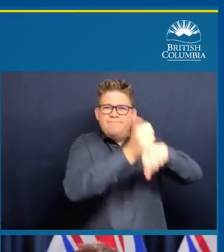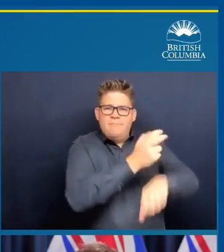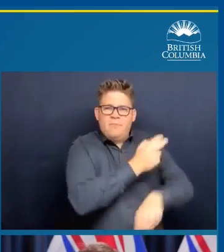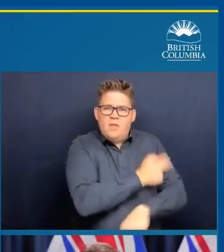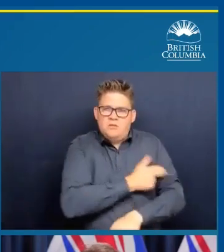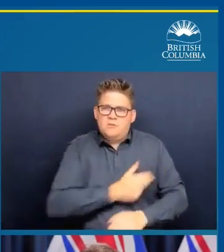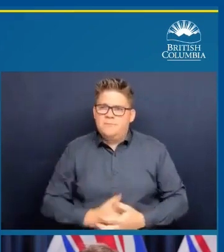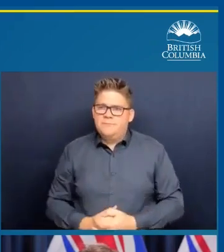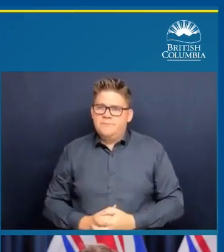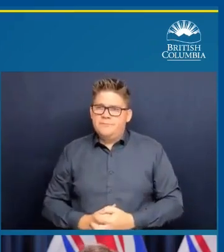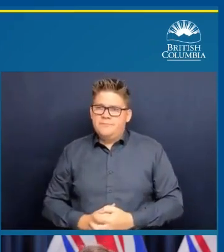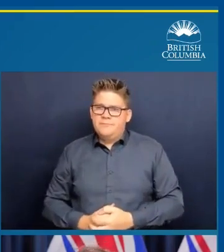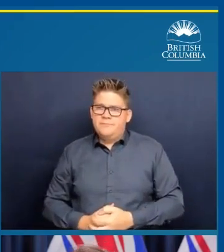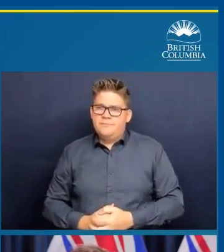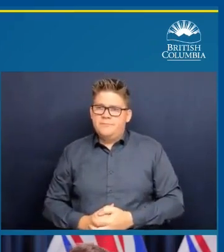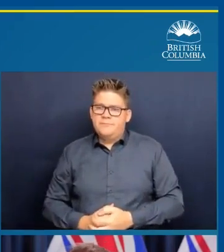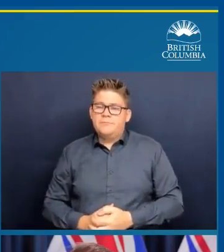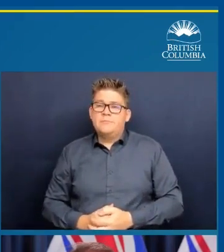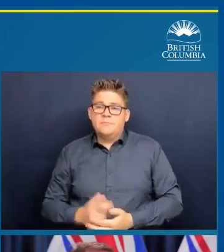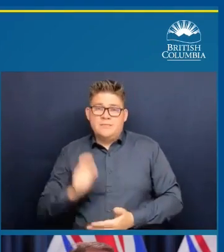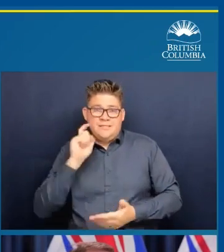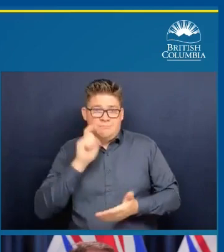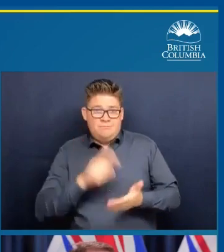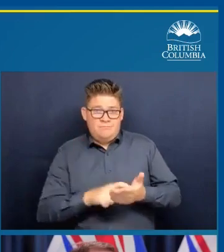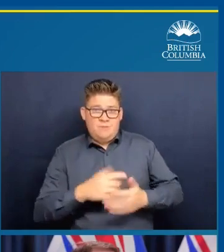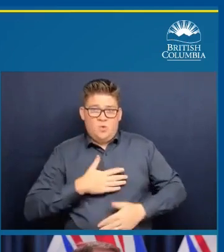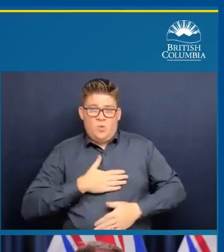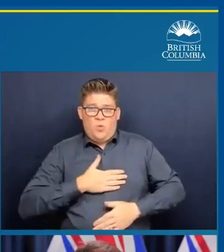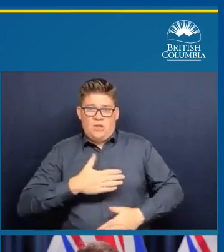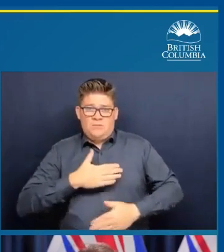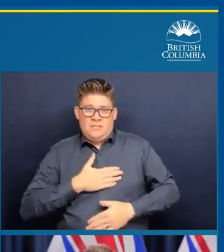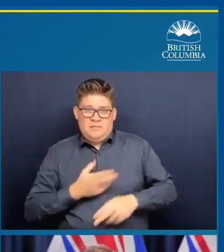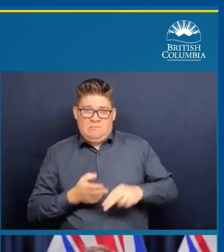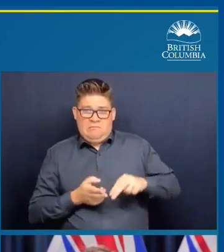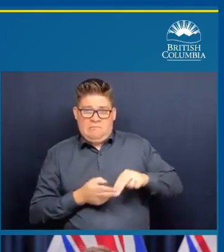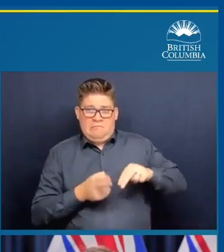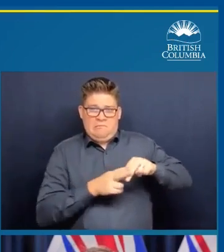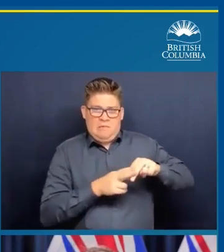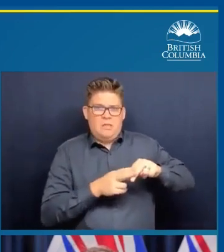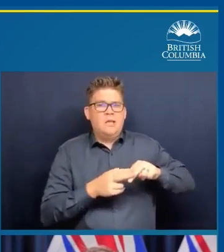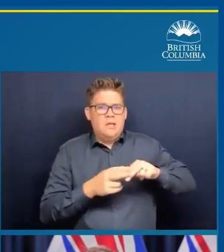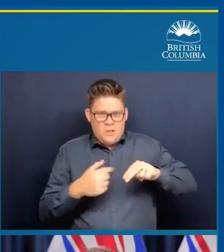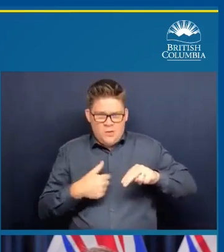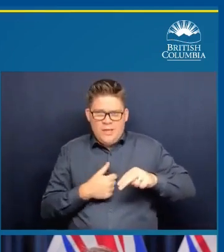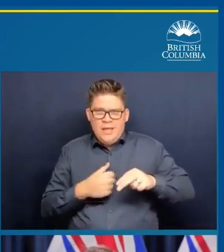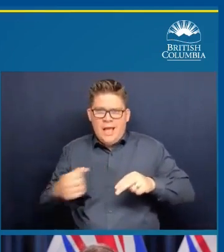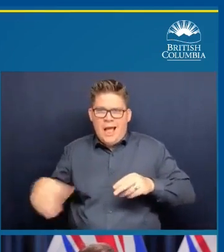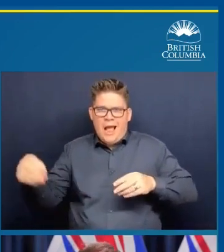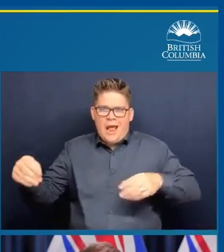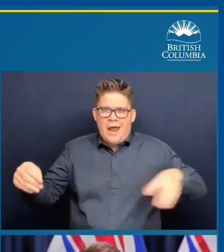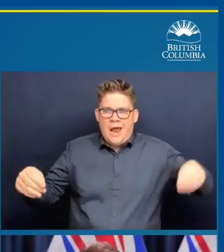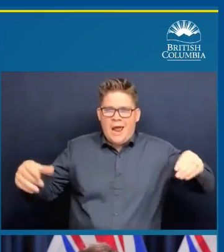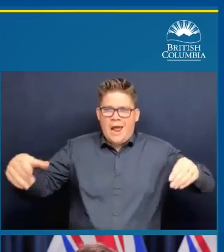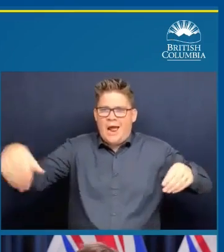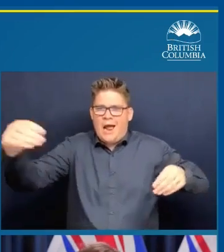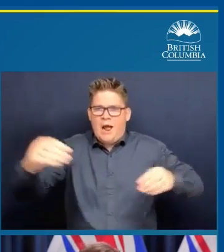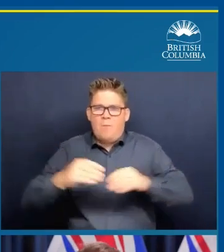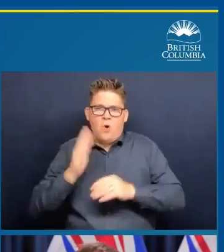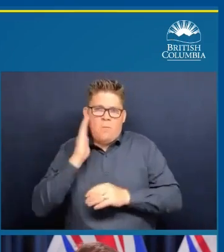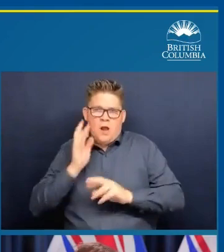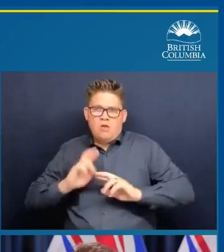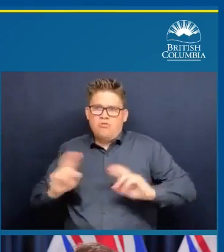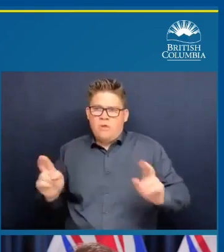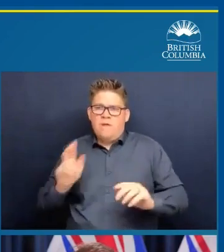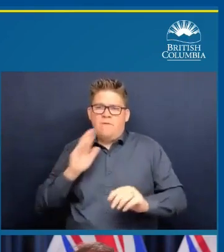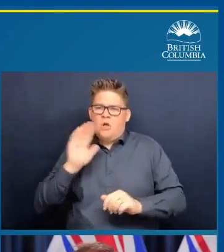demands on capacity from respiratory illness season. So we're adding beds across all health authorities in long-term care to allow for